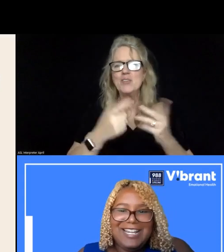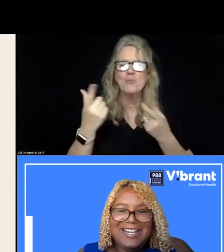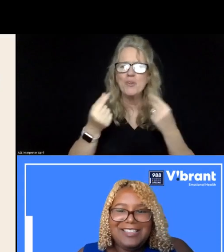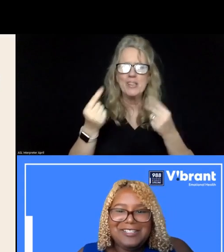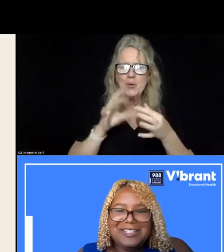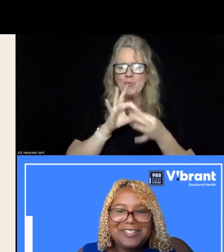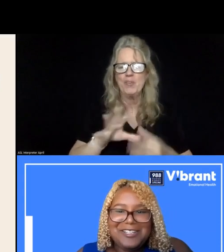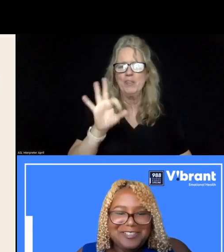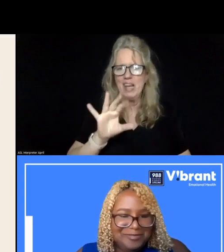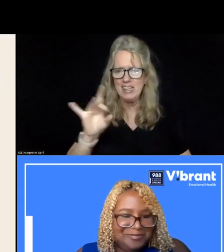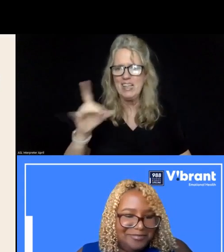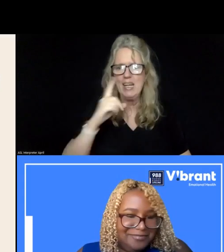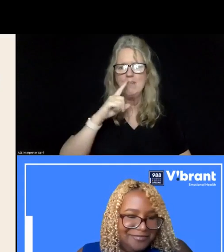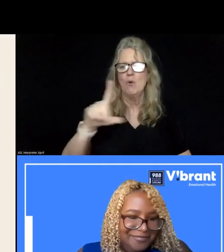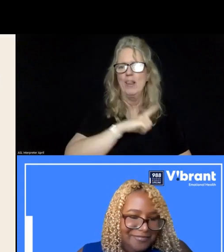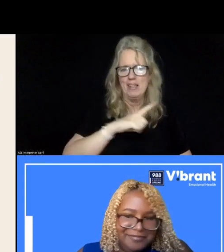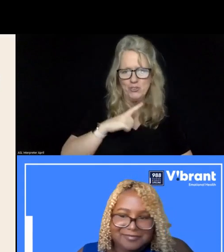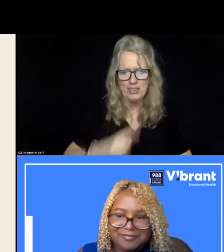comes to 988 legislation.